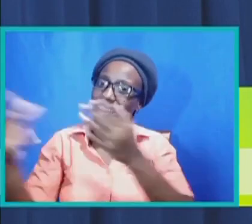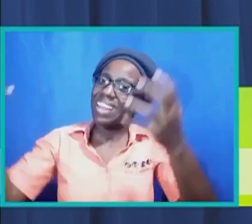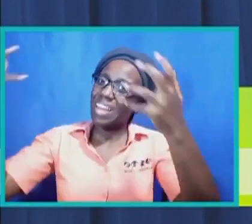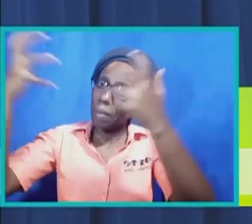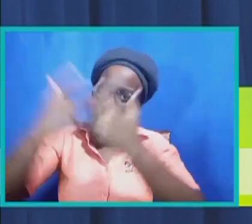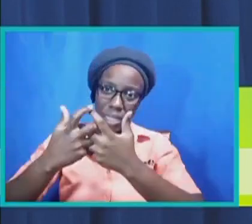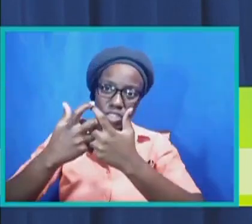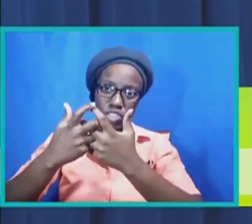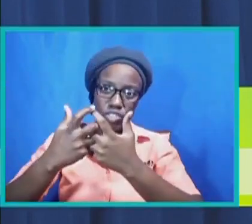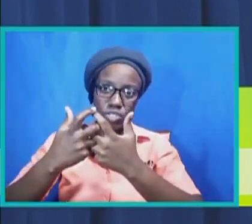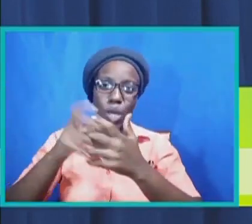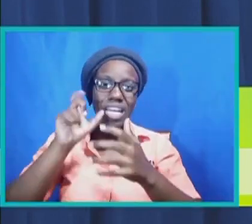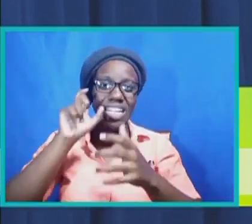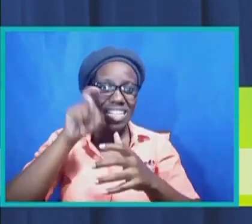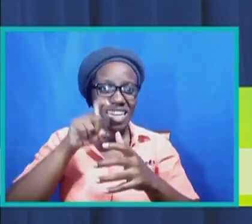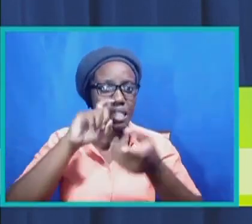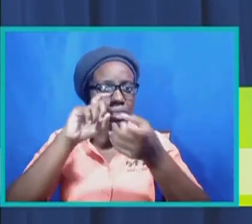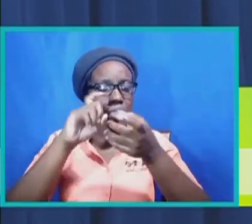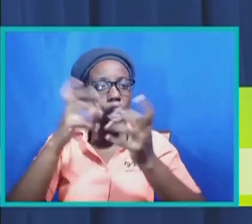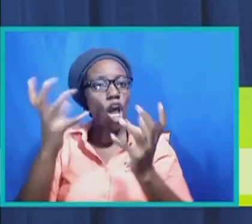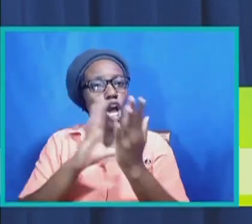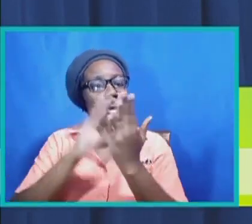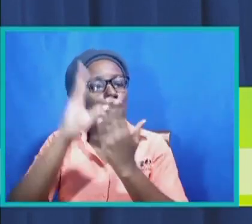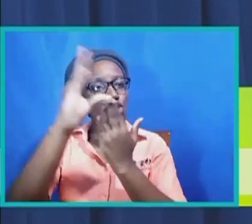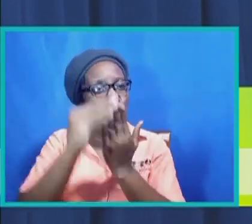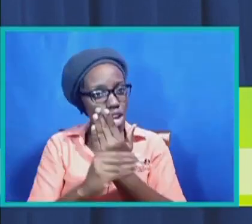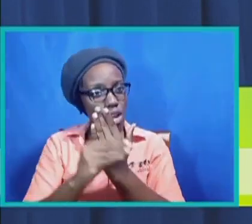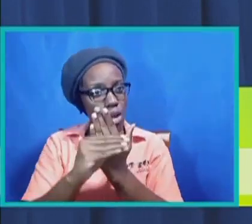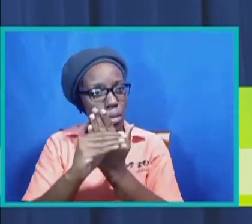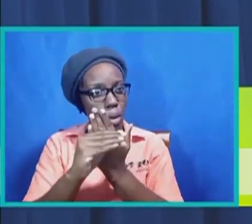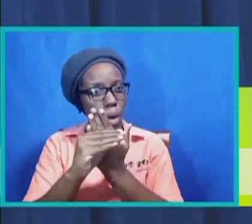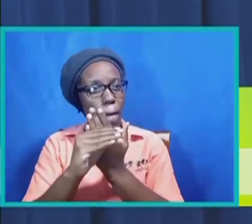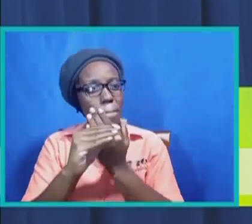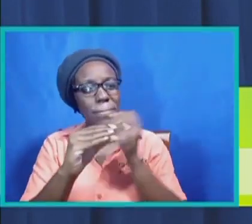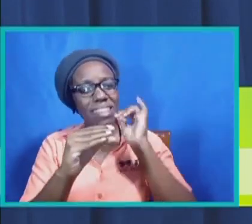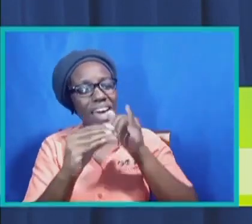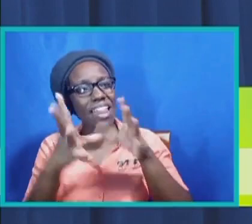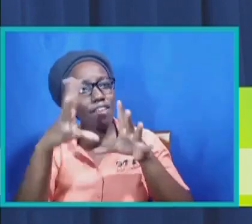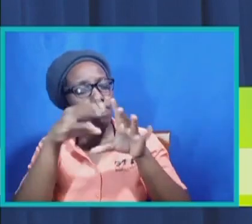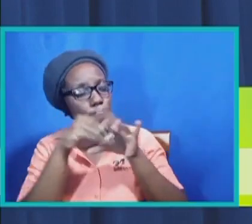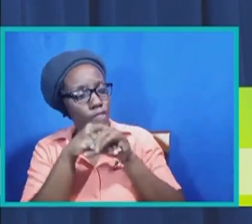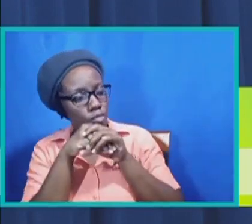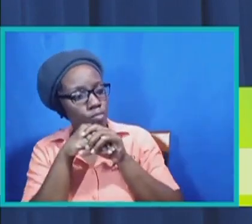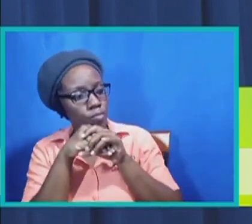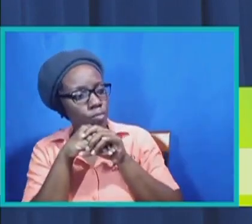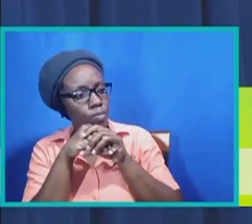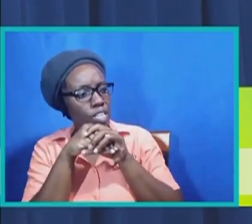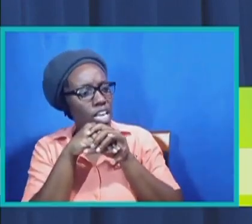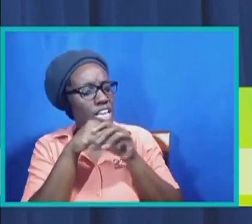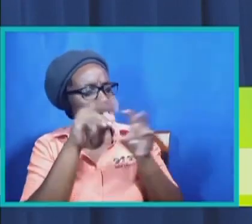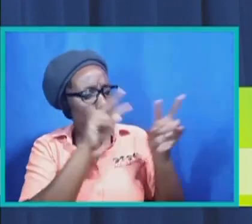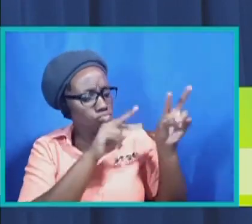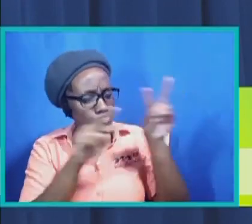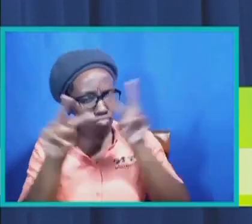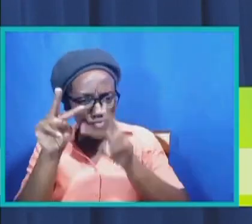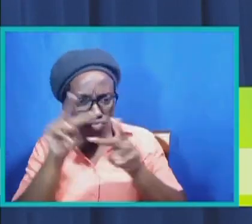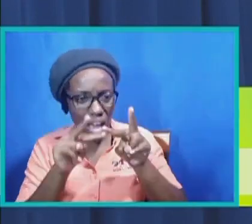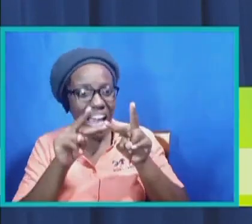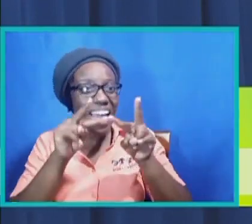curriculum where we can consider the child as opposed to a class or a school. And I